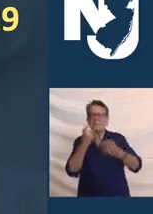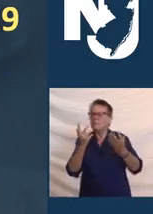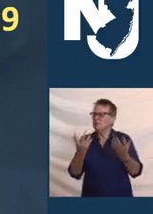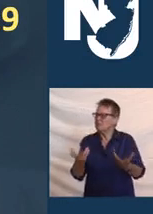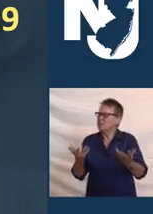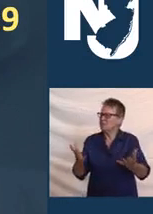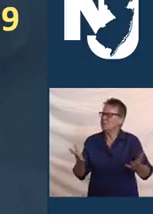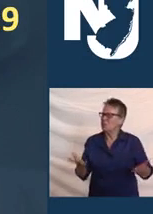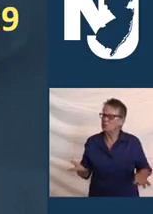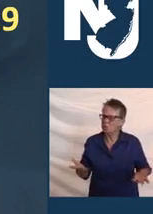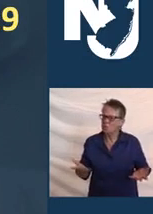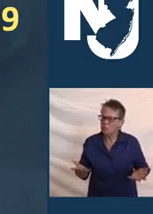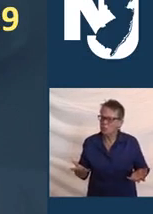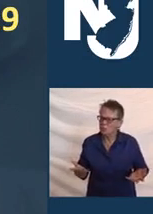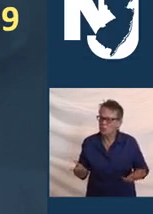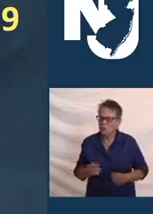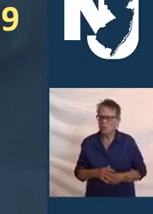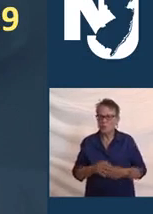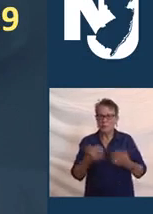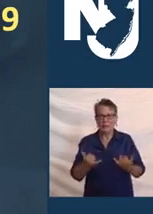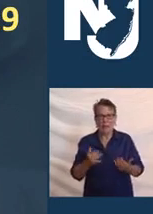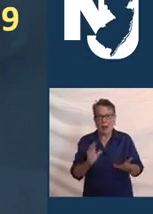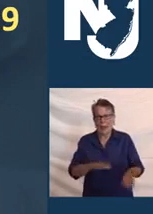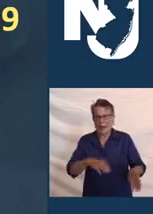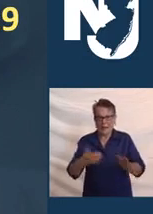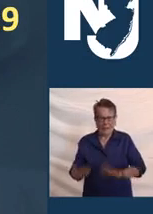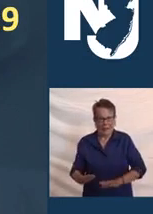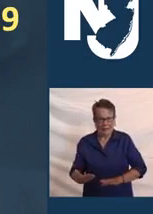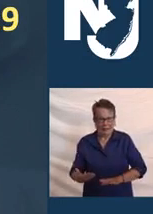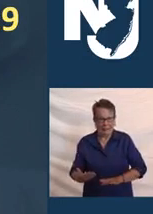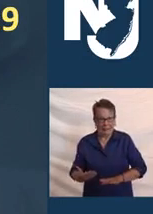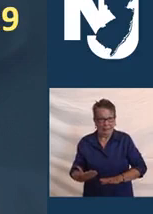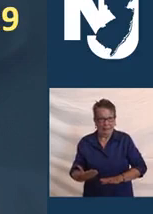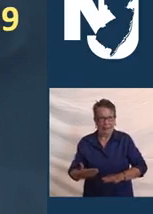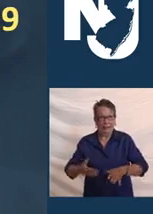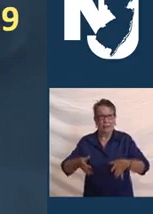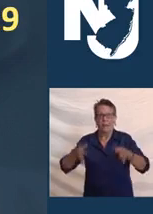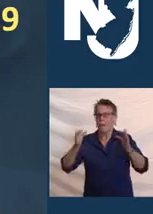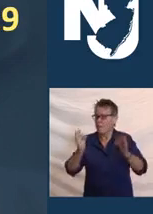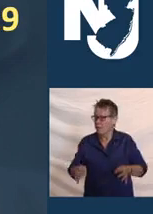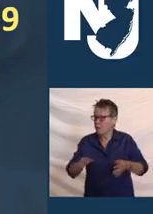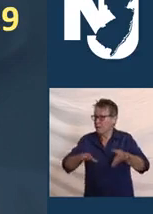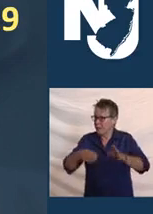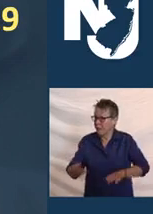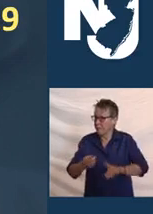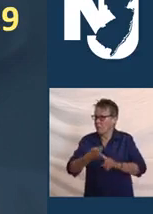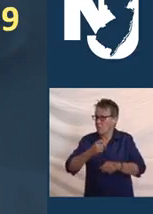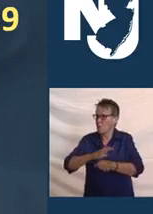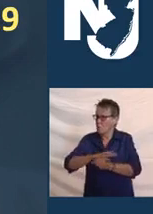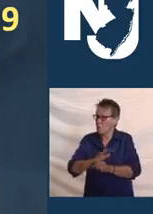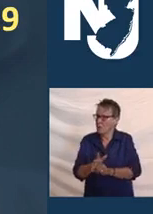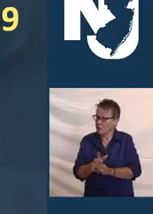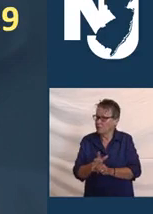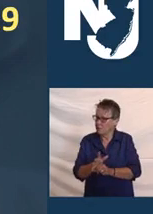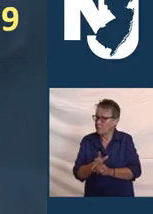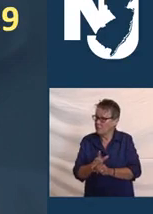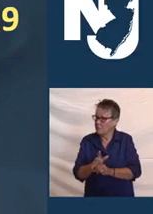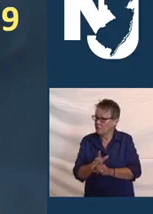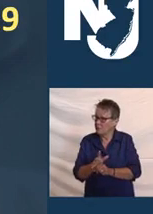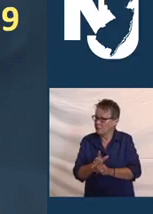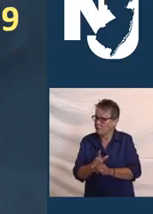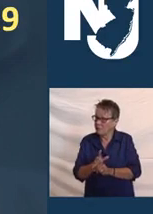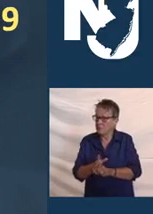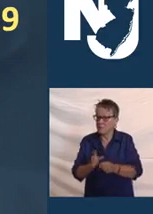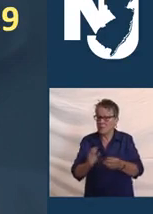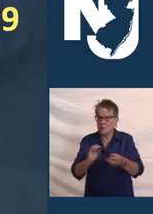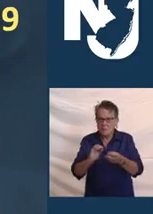all but one of those are in September, Judy, to the best of my recollection. And again, knowing the numbers we're seeing from the fully vaccinated, it is safe to assume that these